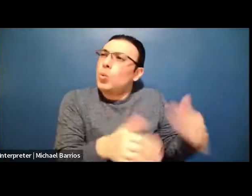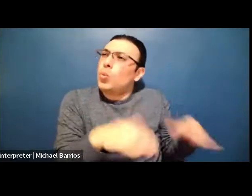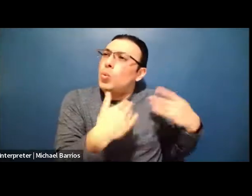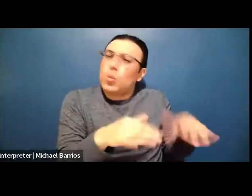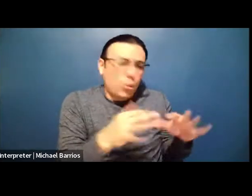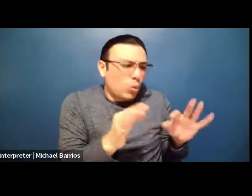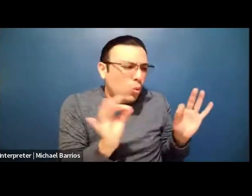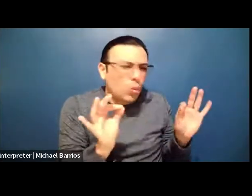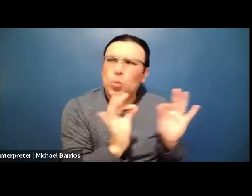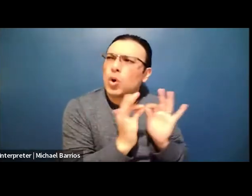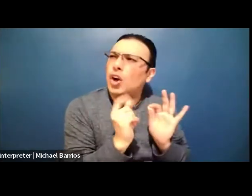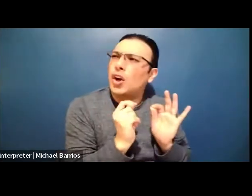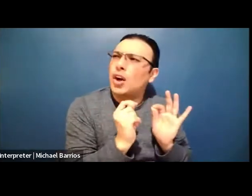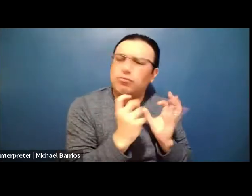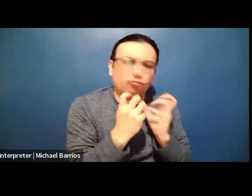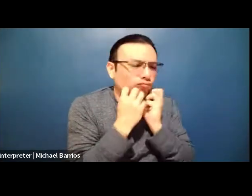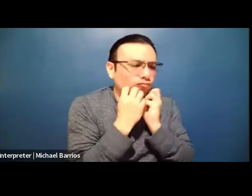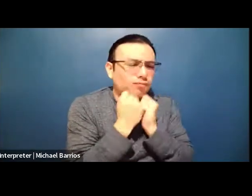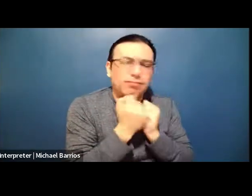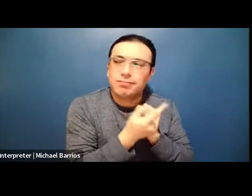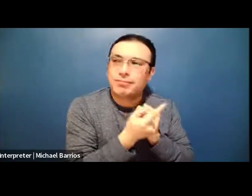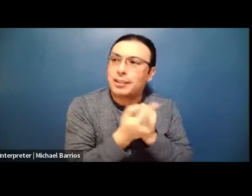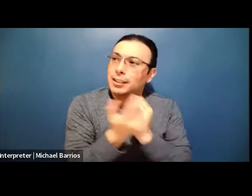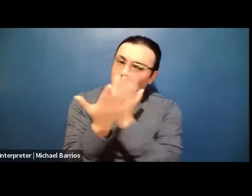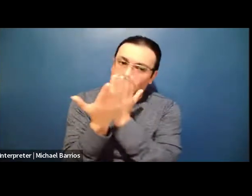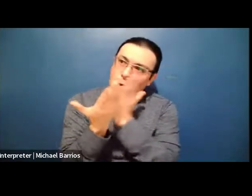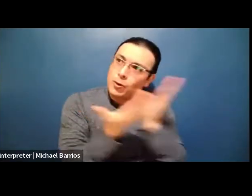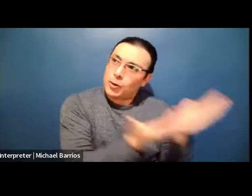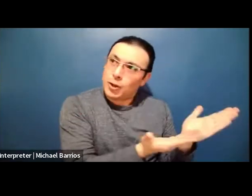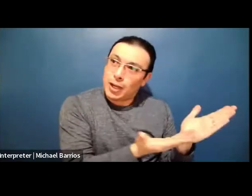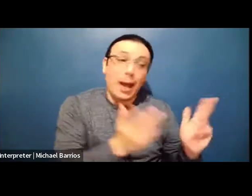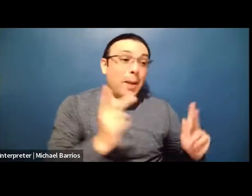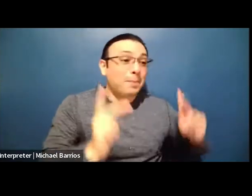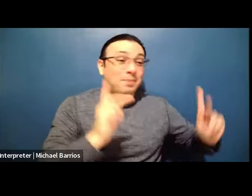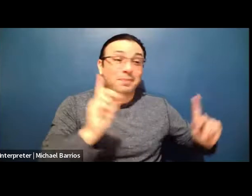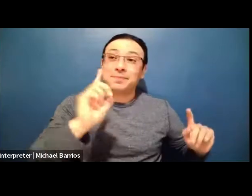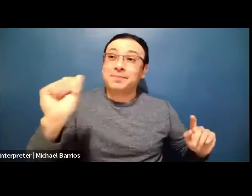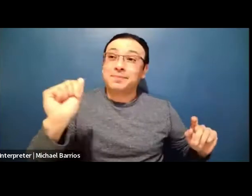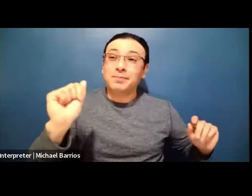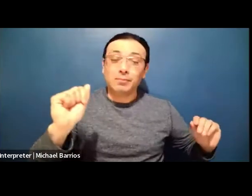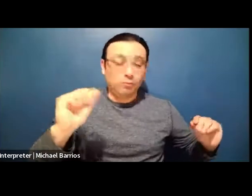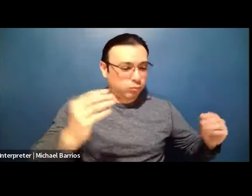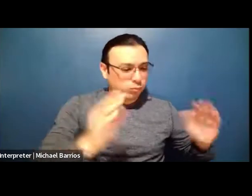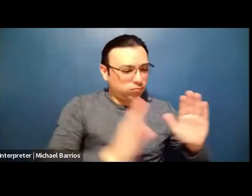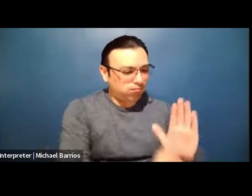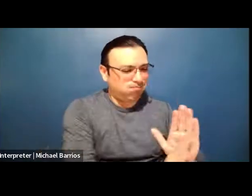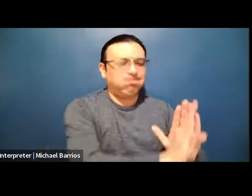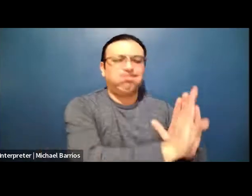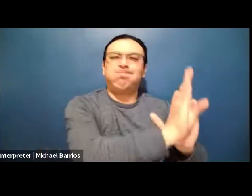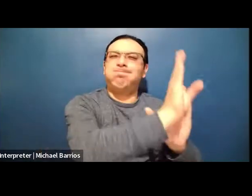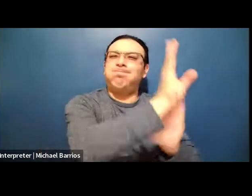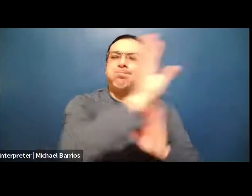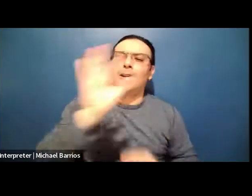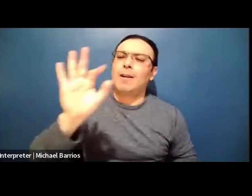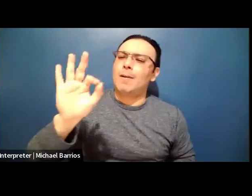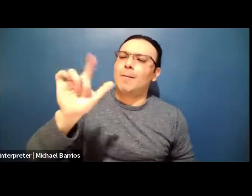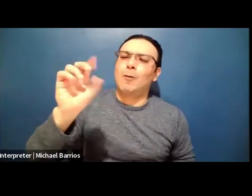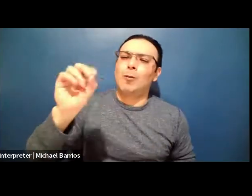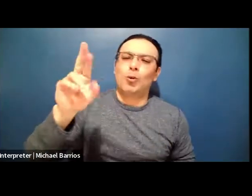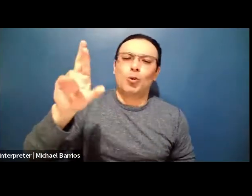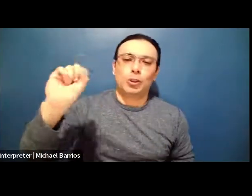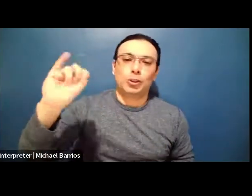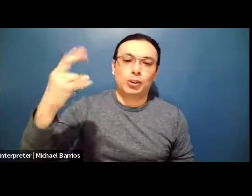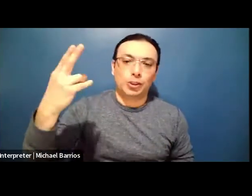here, this is a way that disabled people are flourishing, making families, and expanding what